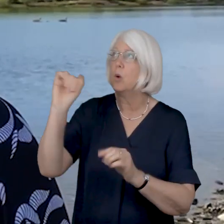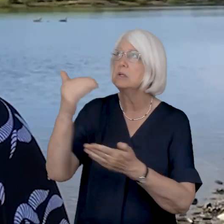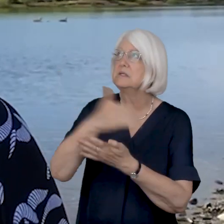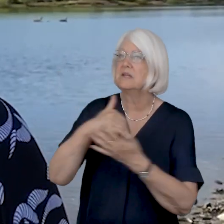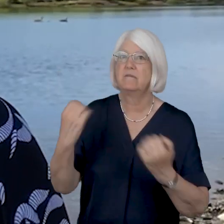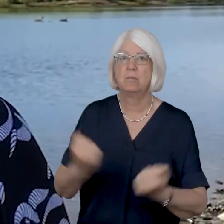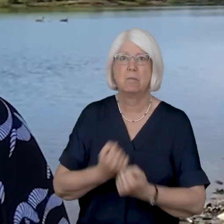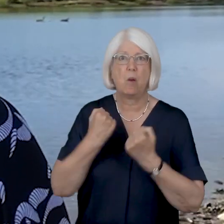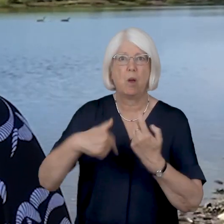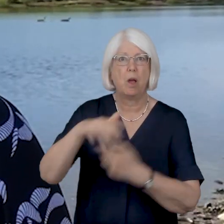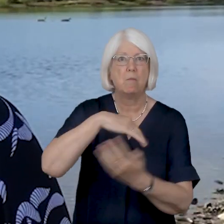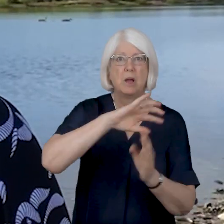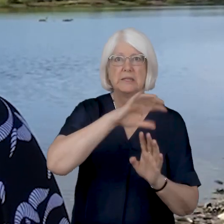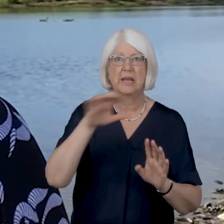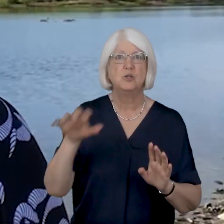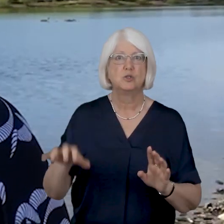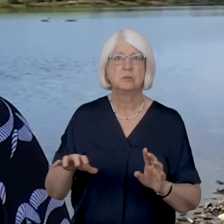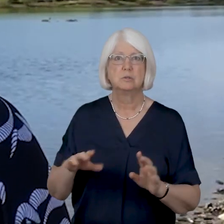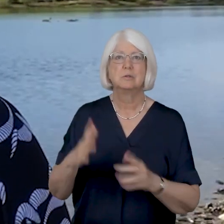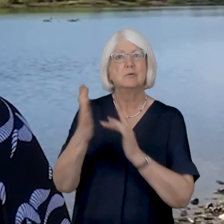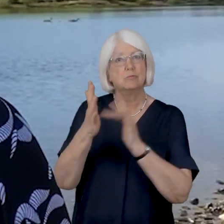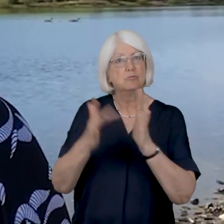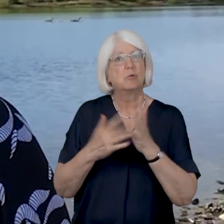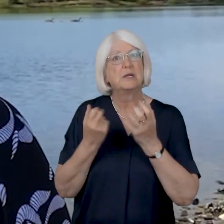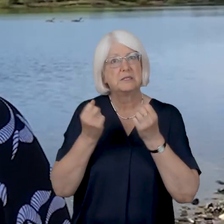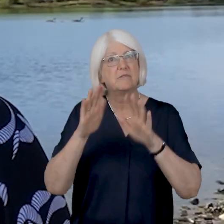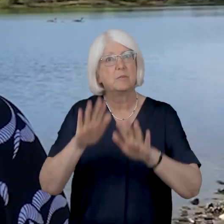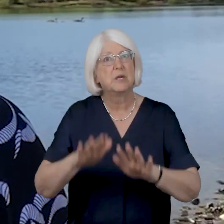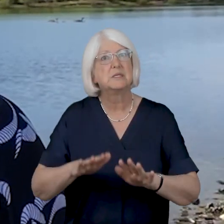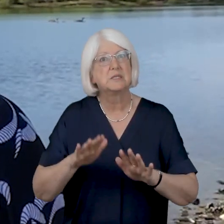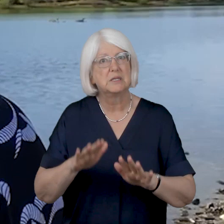the nations. Christ, have mercy.